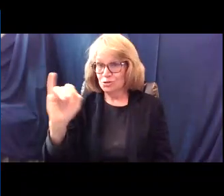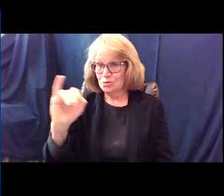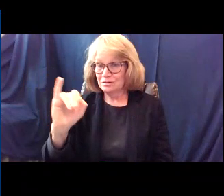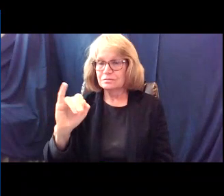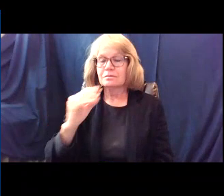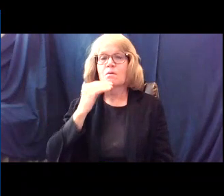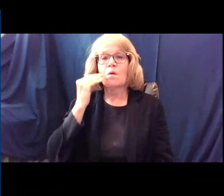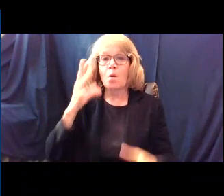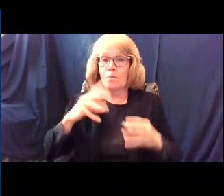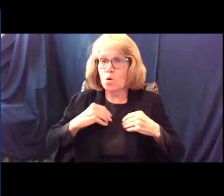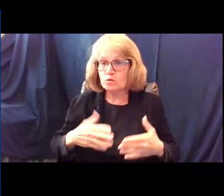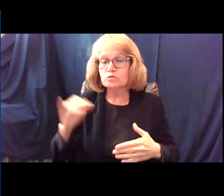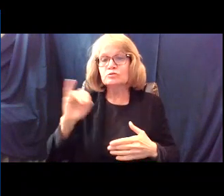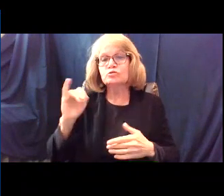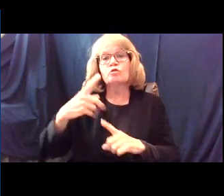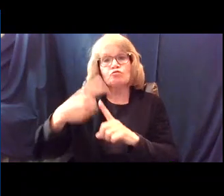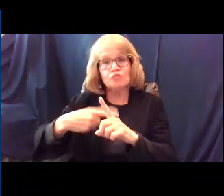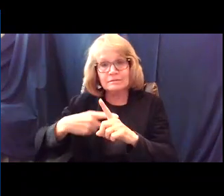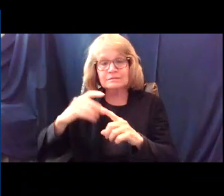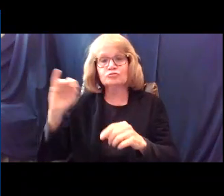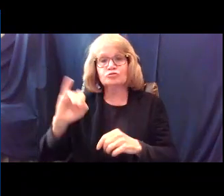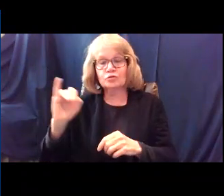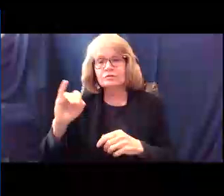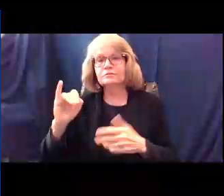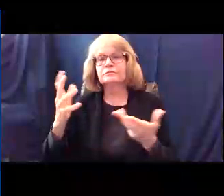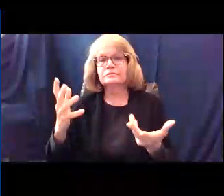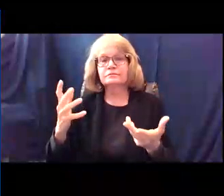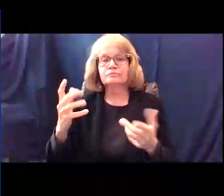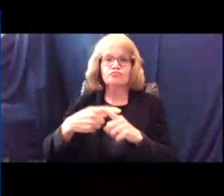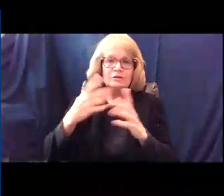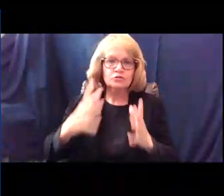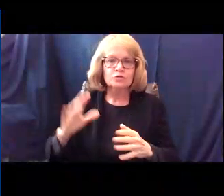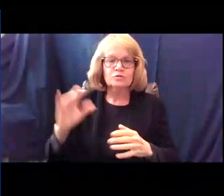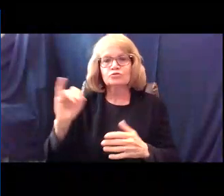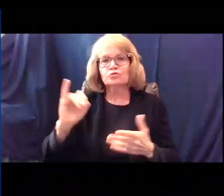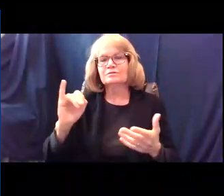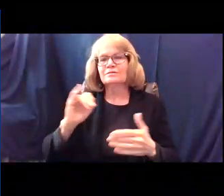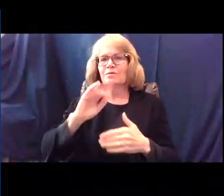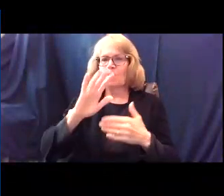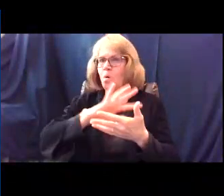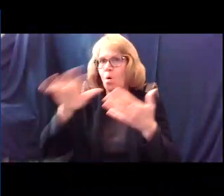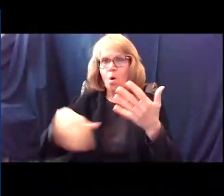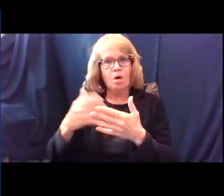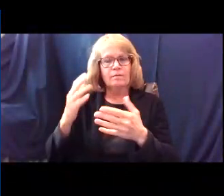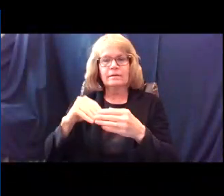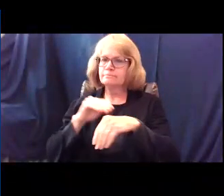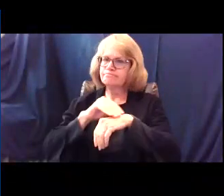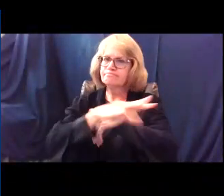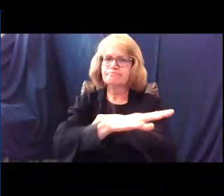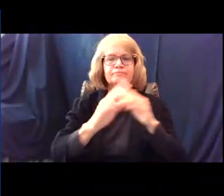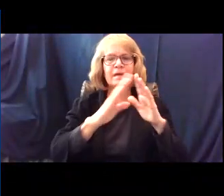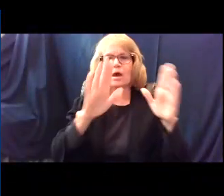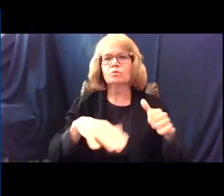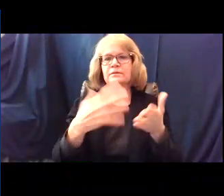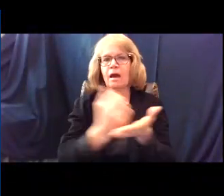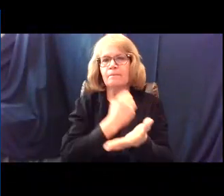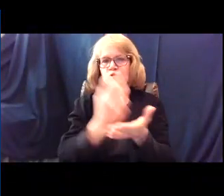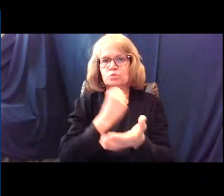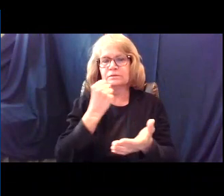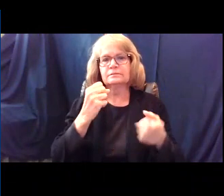insurance, renters insurance, all of these various industries that can impact housing opportunities and the affordability